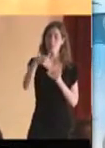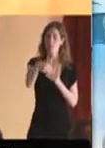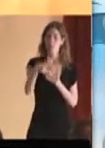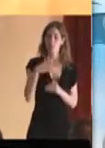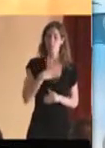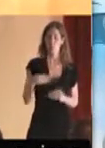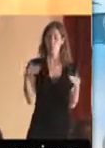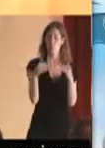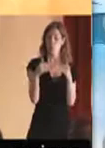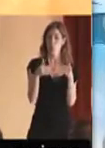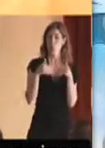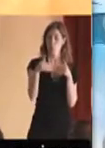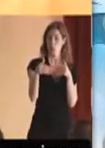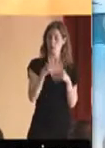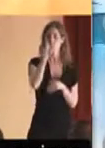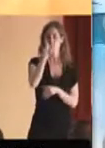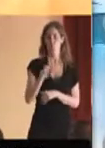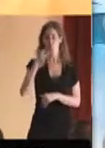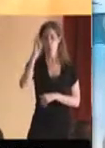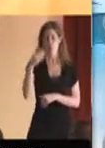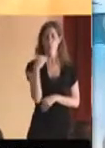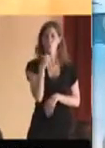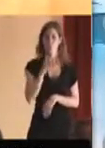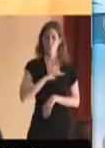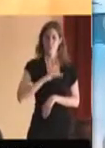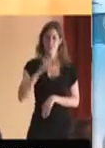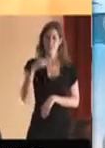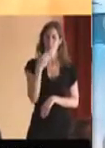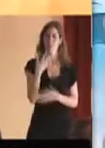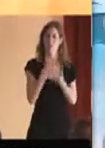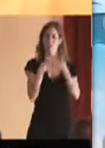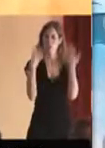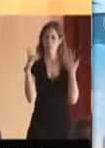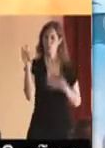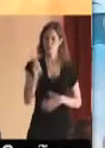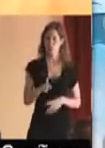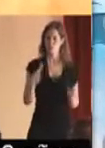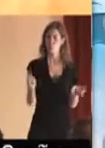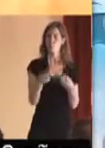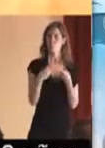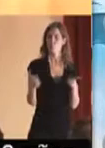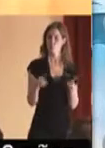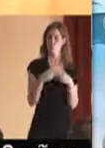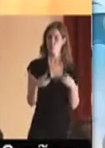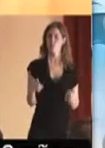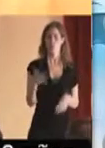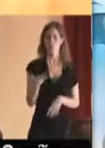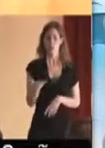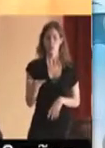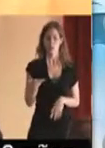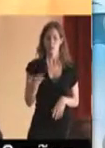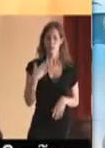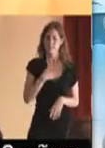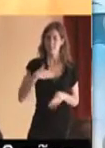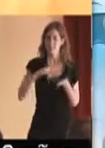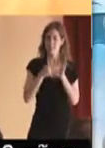at the age of 14. And the next one, this Thursday, is 19. He's a musician who has